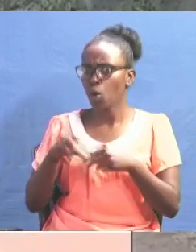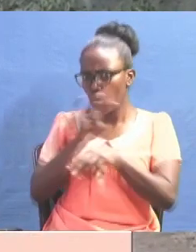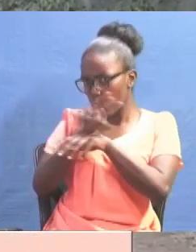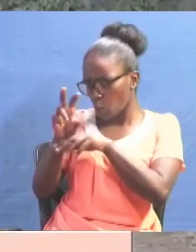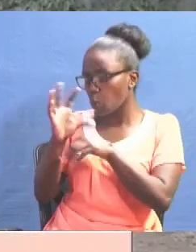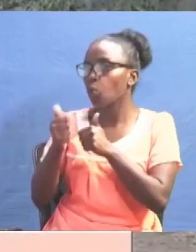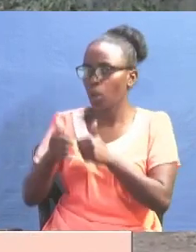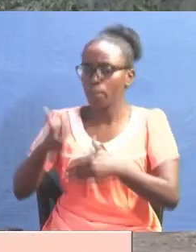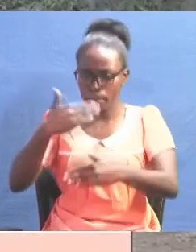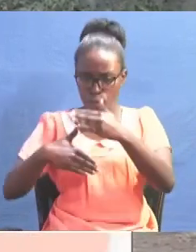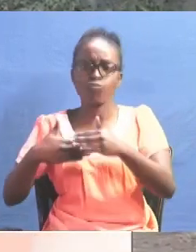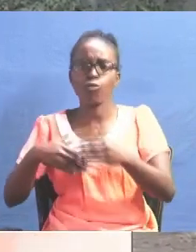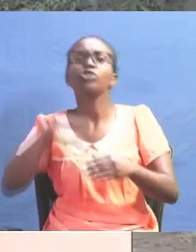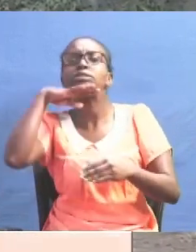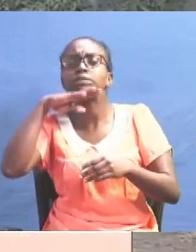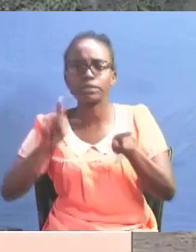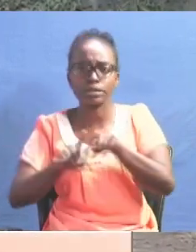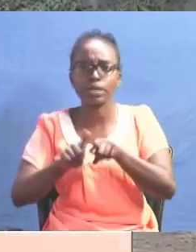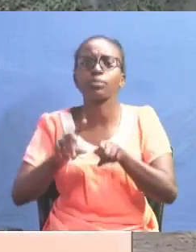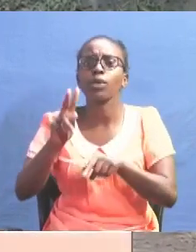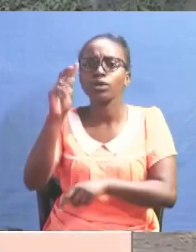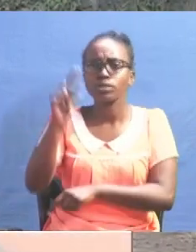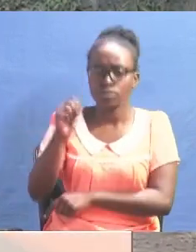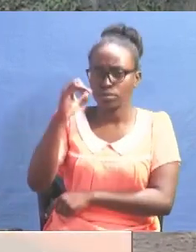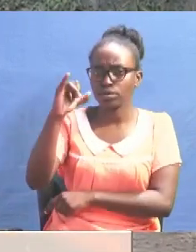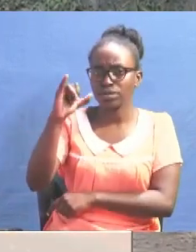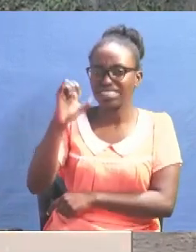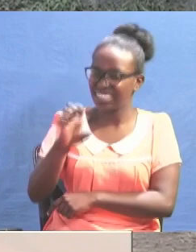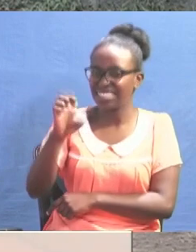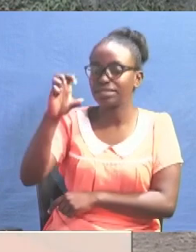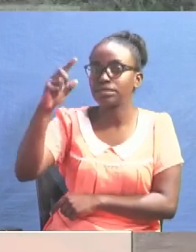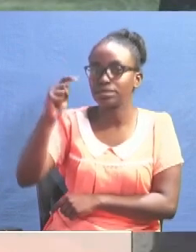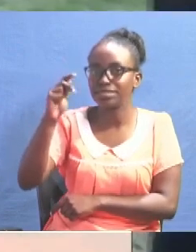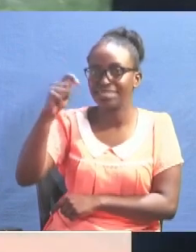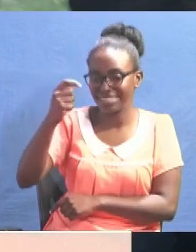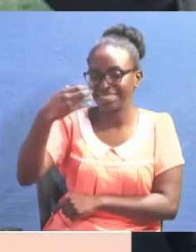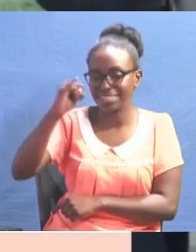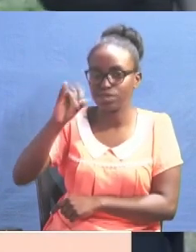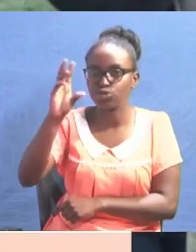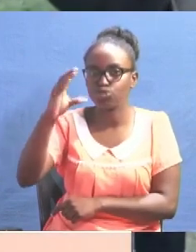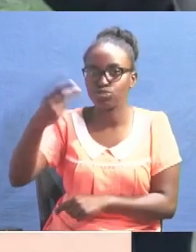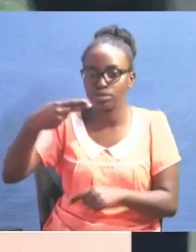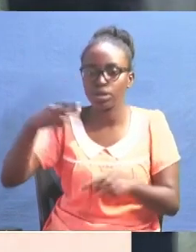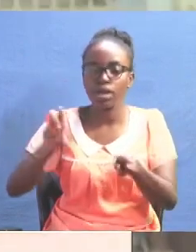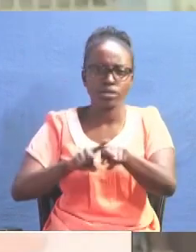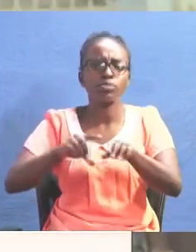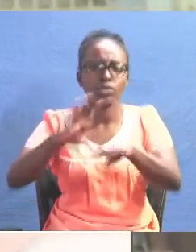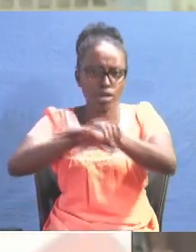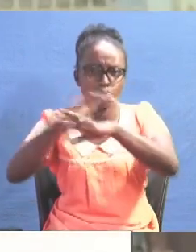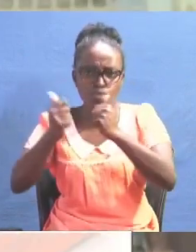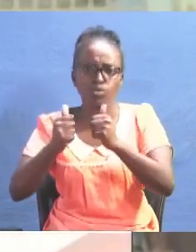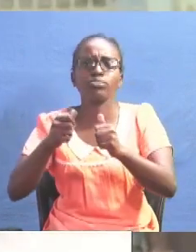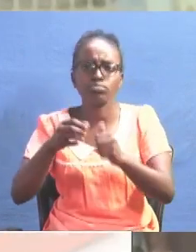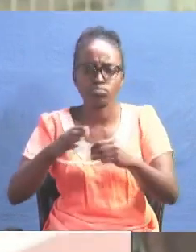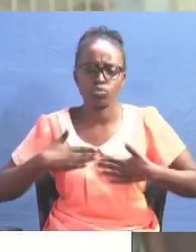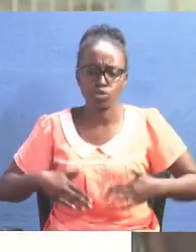wa baada ya kifo ulionyesha kwamba Ngetich hakuzama bali alikamatwa na kuuawa kabla ya mwili wake kutupwa katika mto huo. The guy